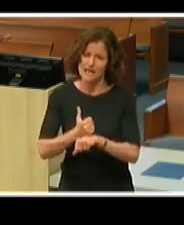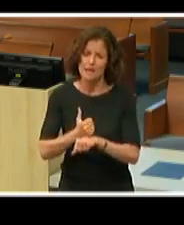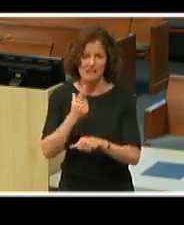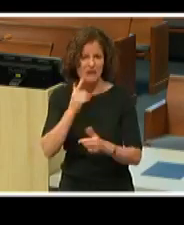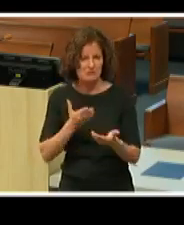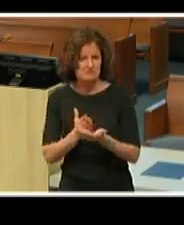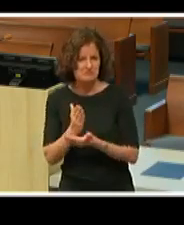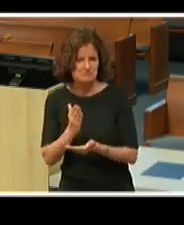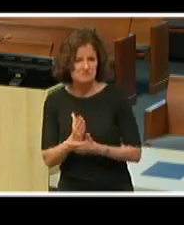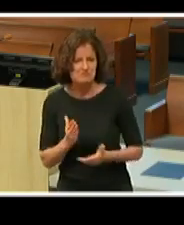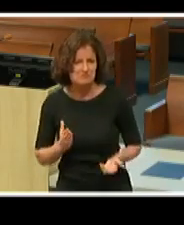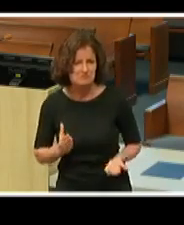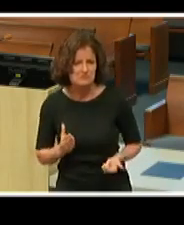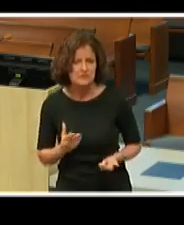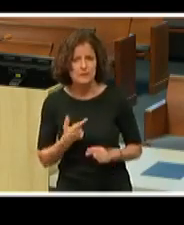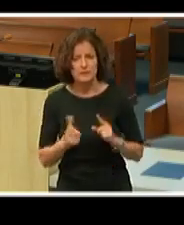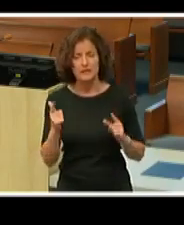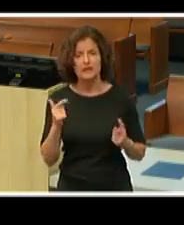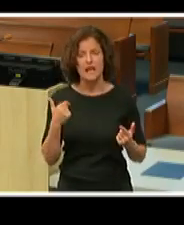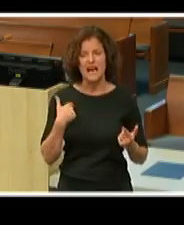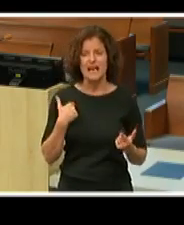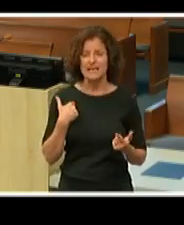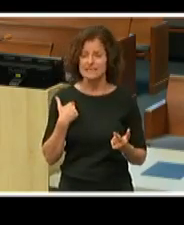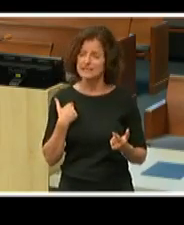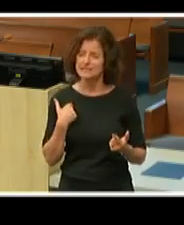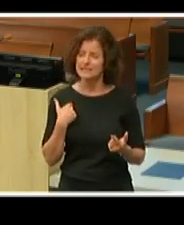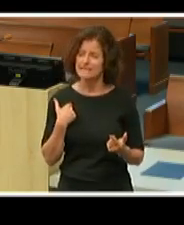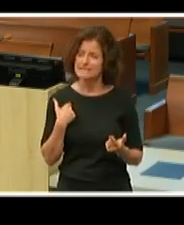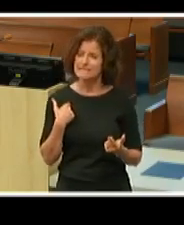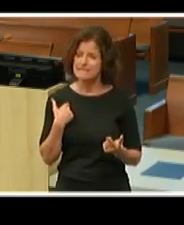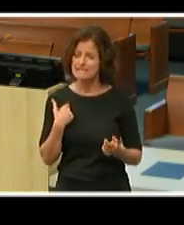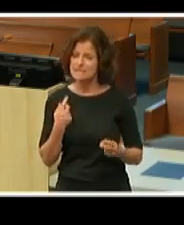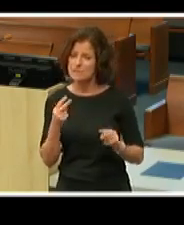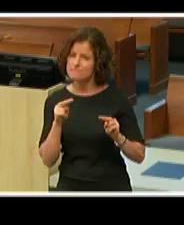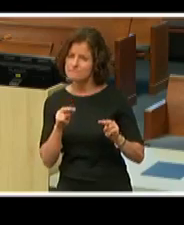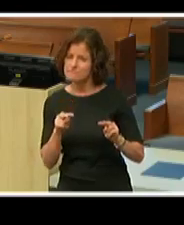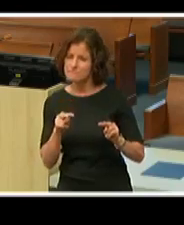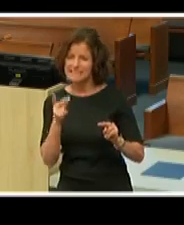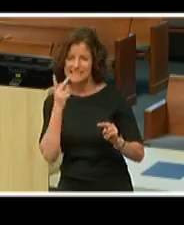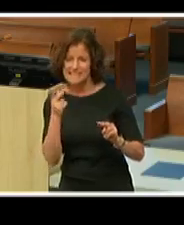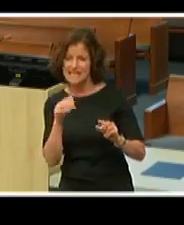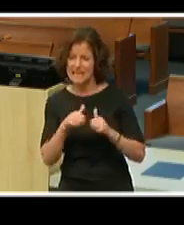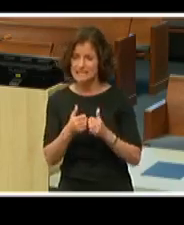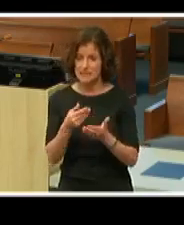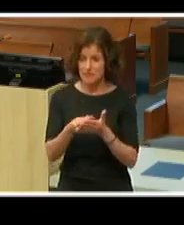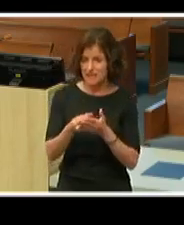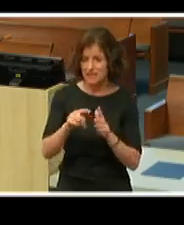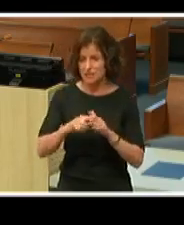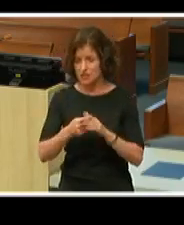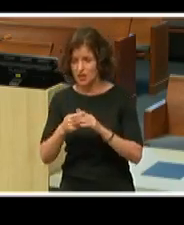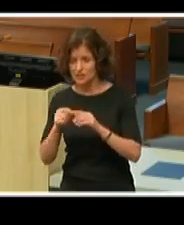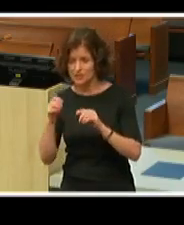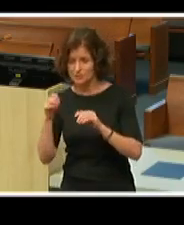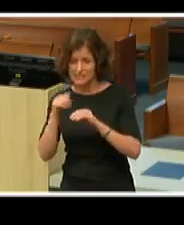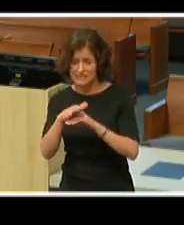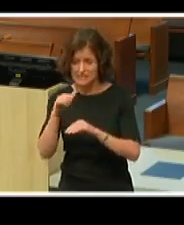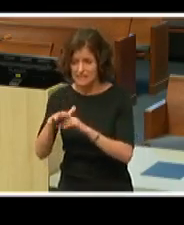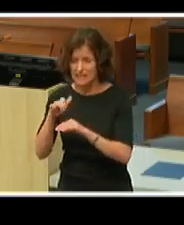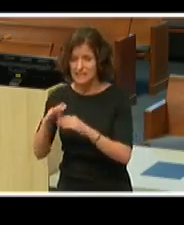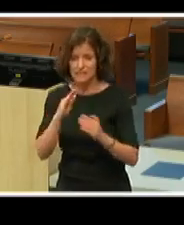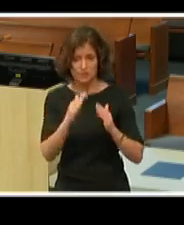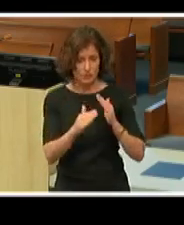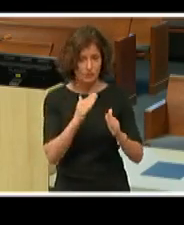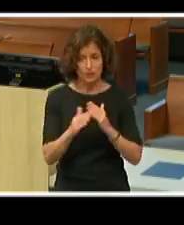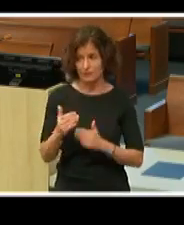okay. But I would just stay close to that over the next week as that money starts to flow into our community. I'm happy to do